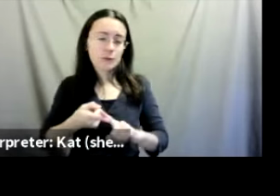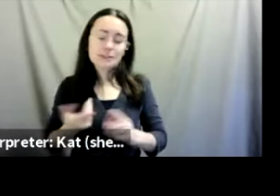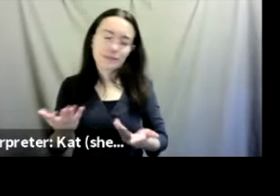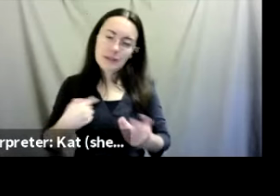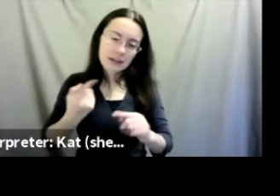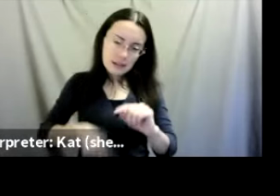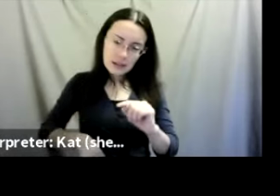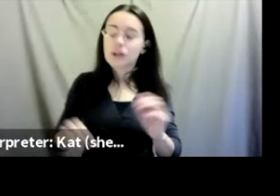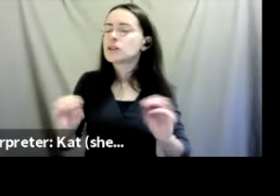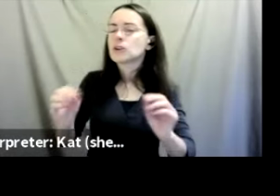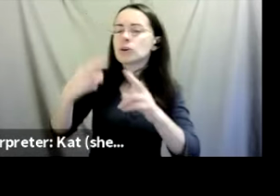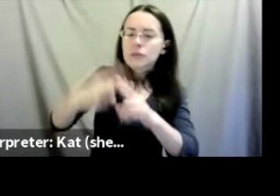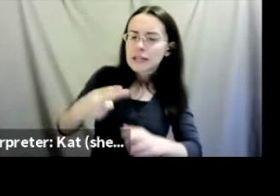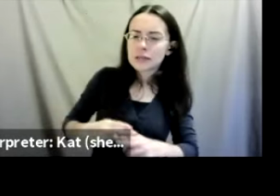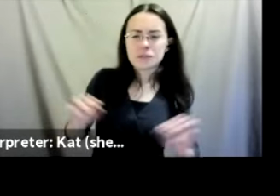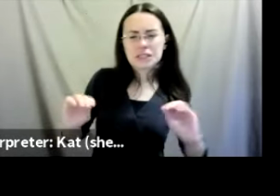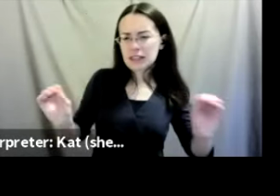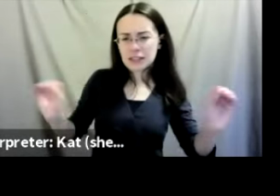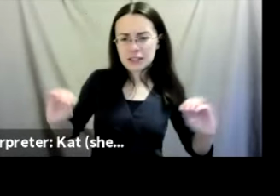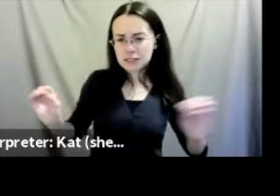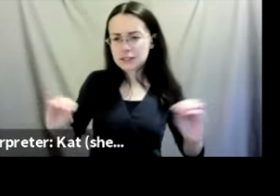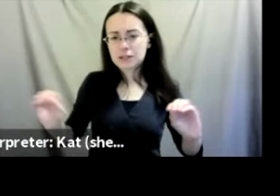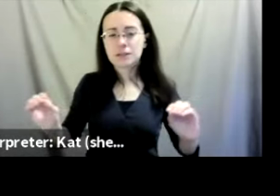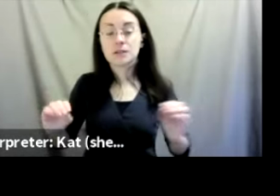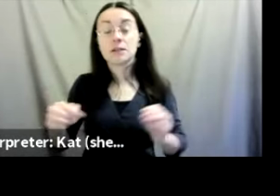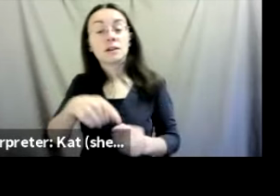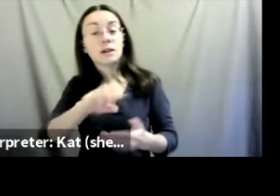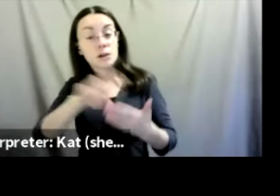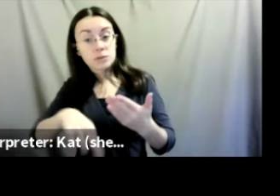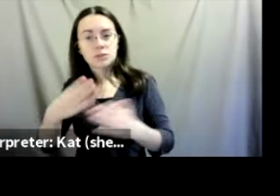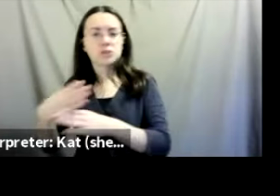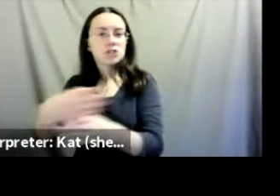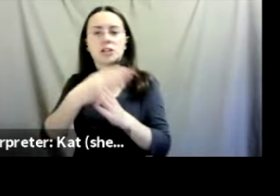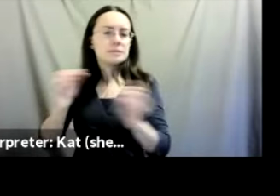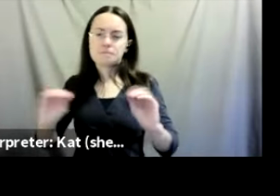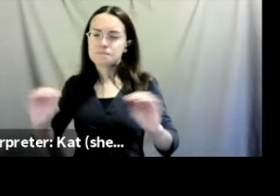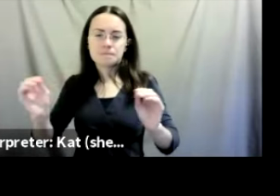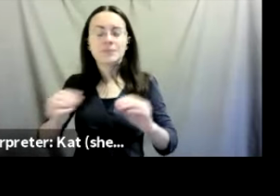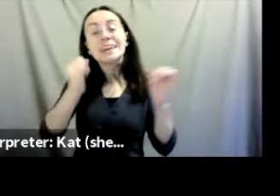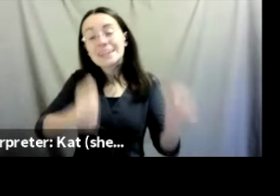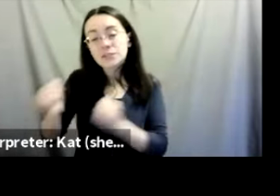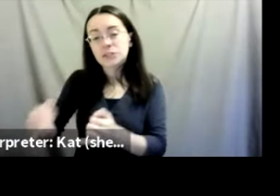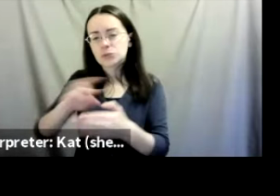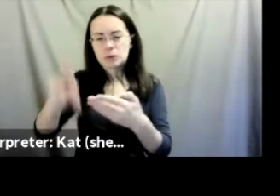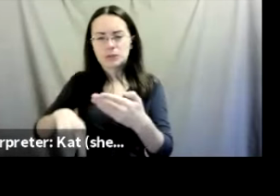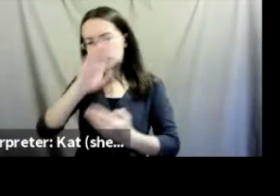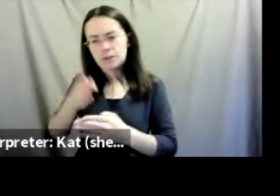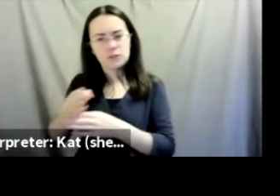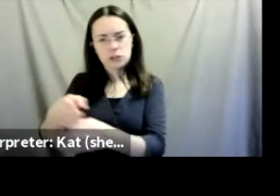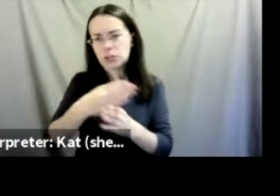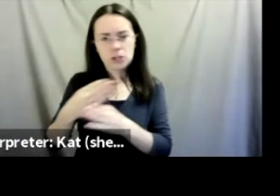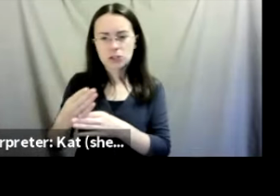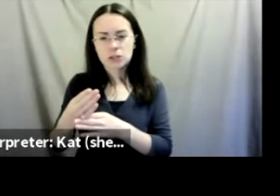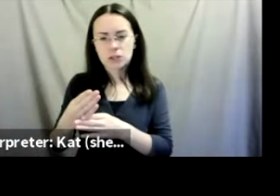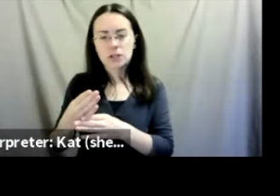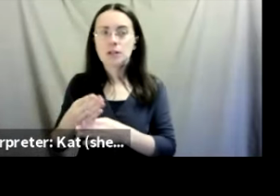names or anything like that. And we didn't share the results either, like individual results with anybody. So I think that really helps